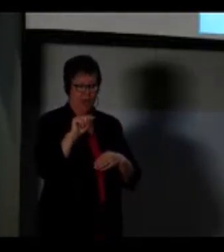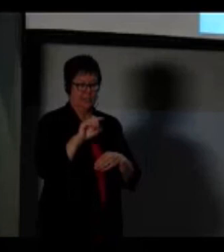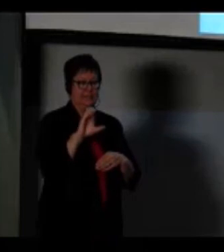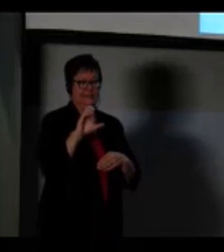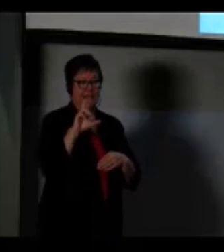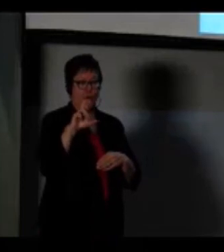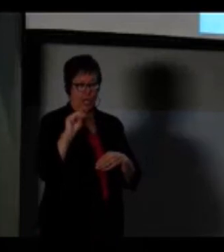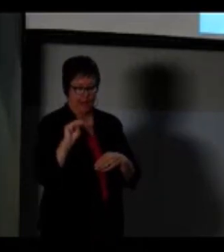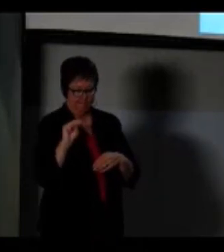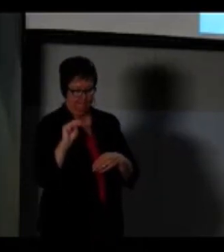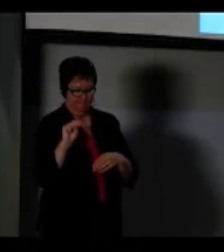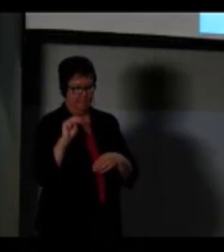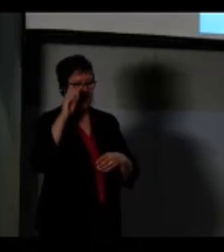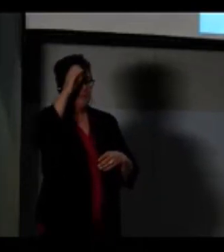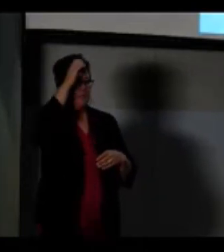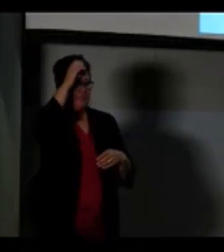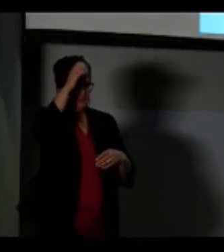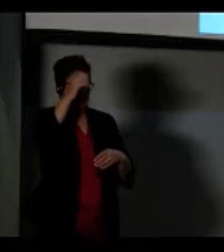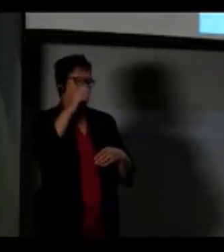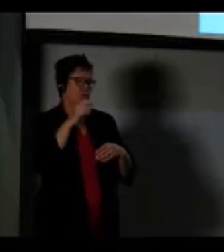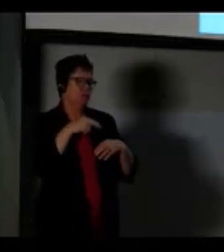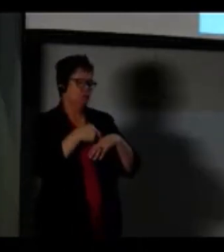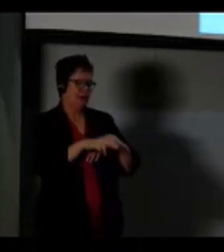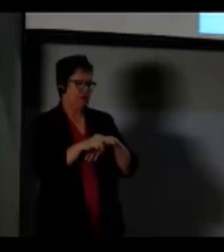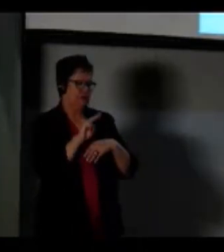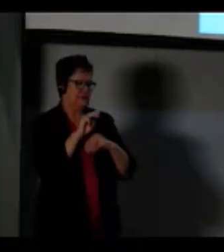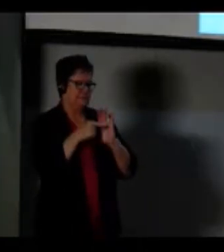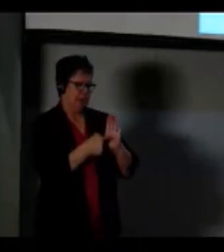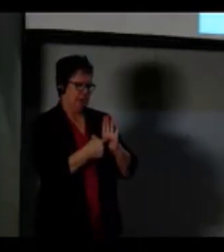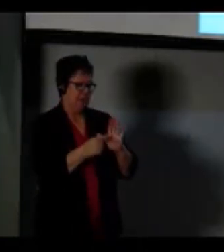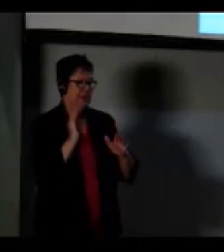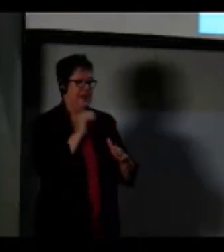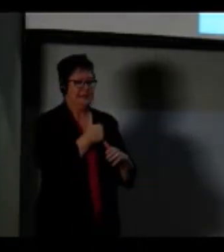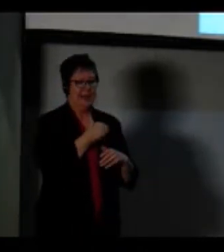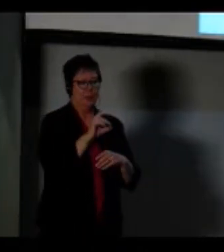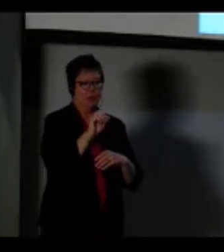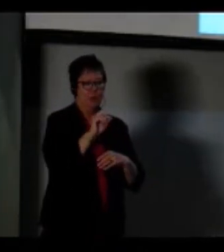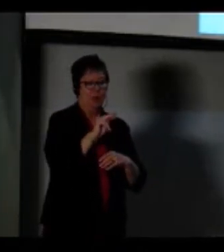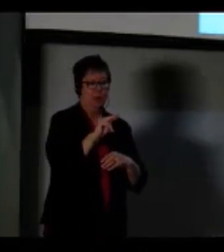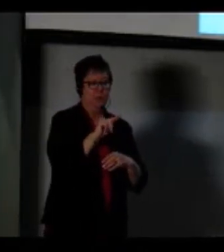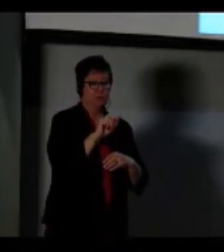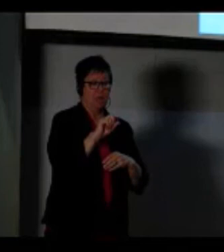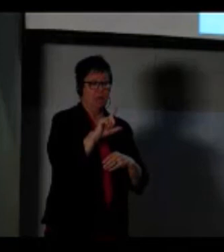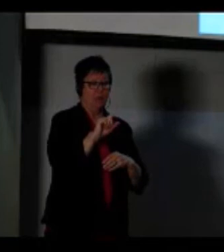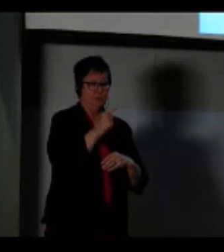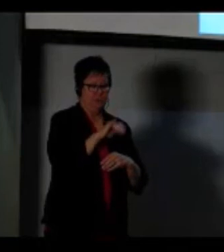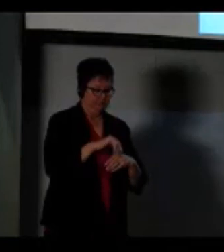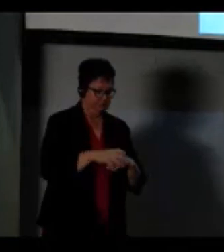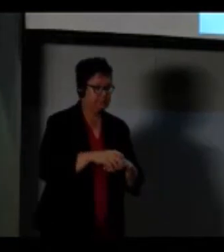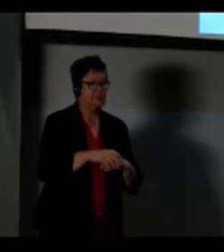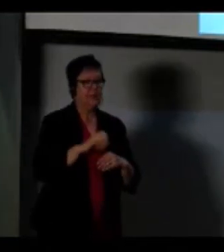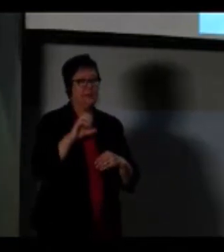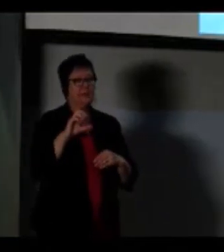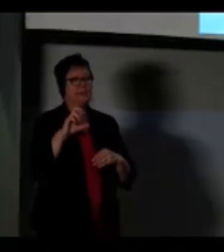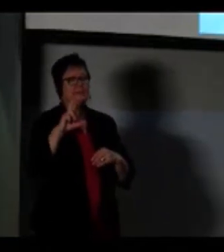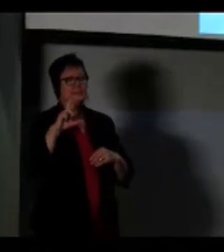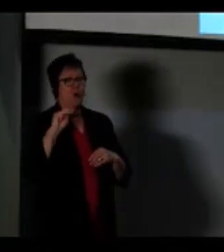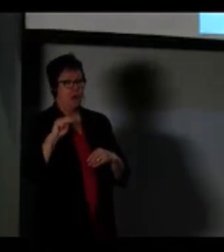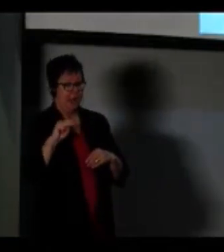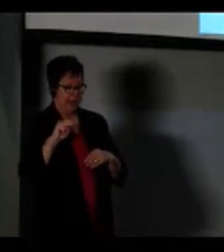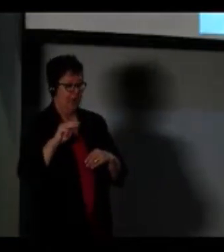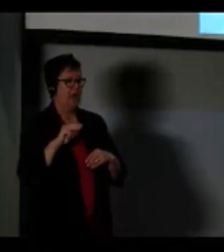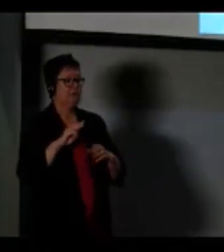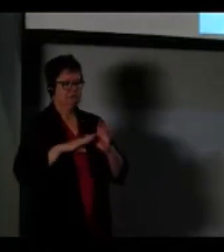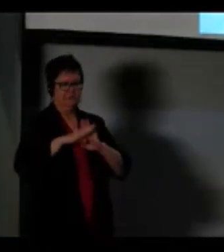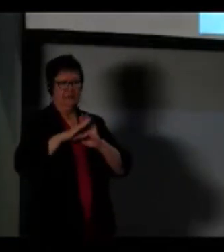or Conceptual Reference Model, as our primary ontology. And the CRM was developed